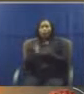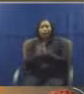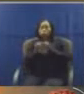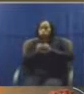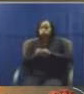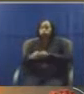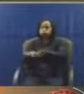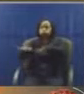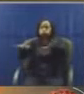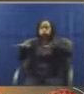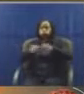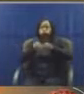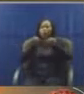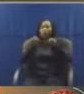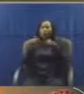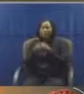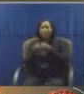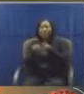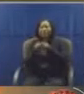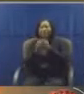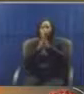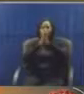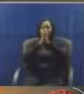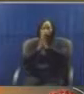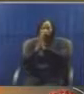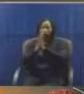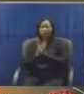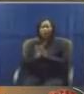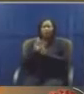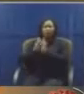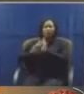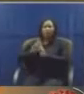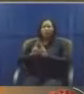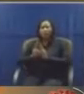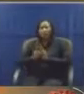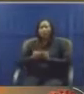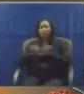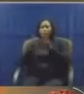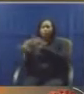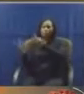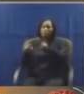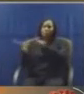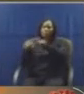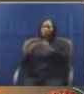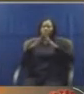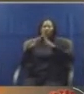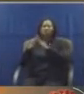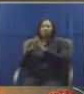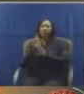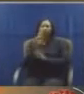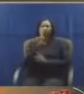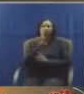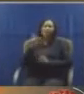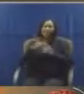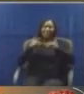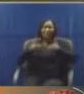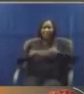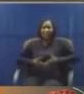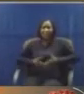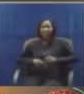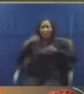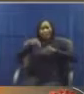like faith-based organizations, religious organizations, they have people coming to their churches every Sunday. These are the